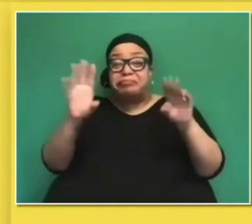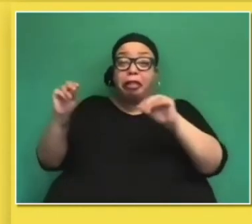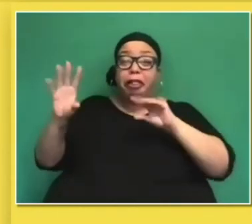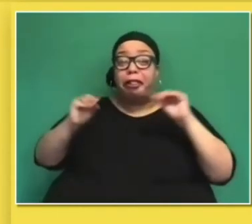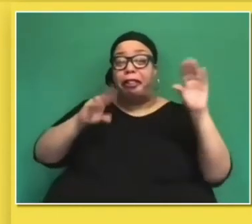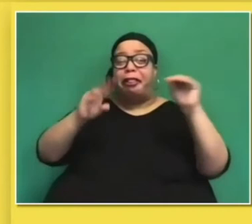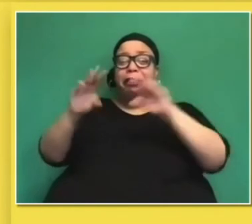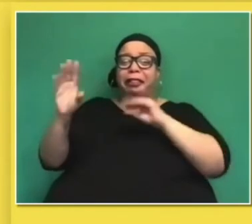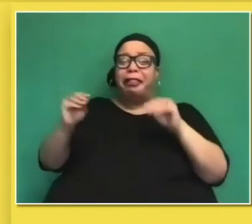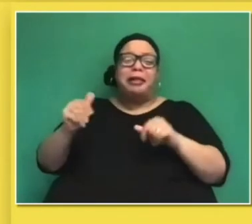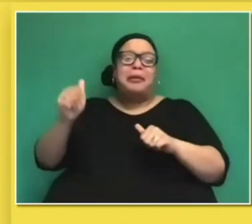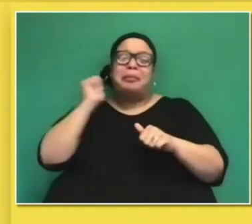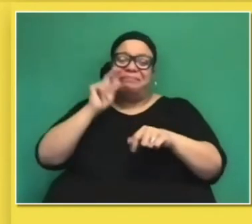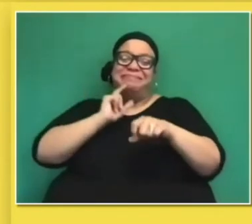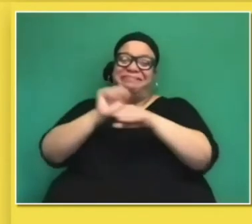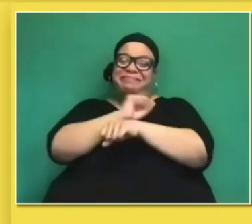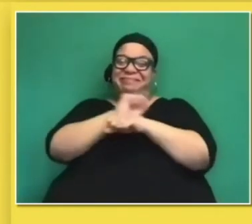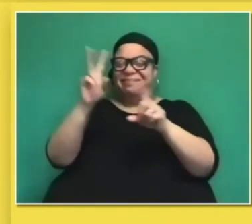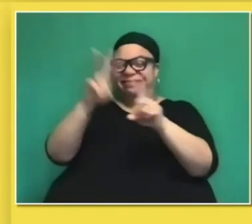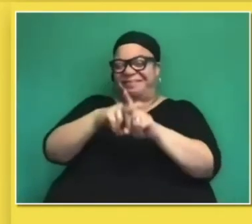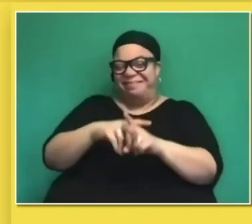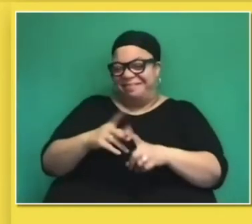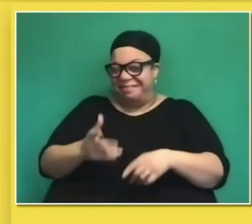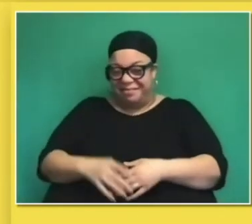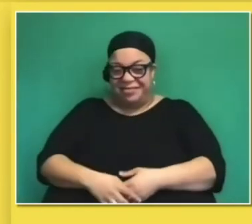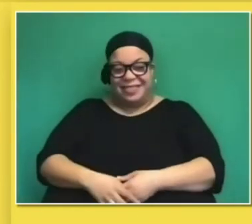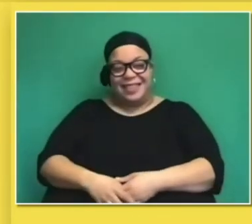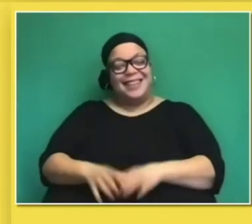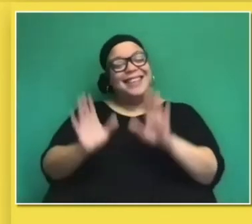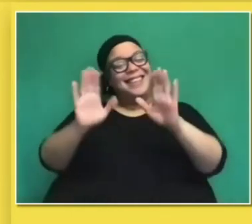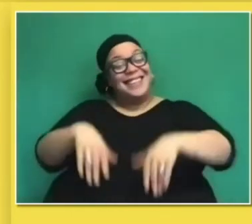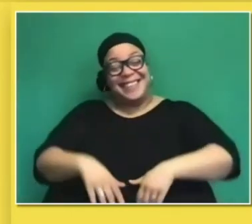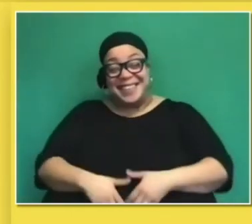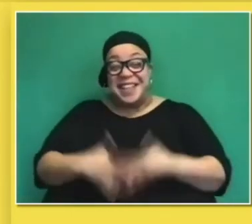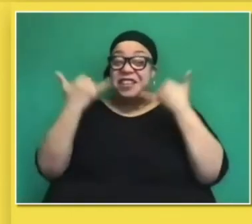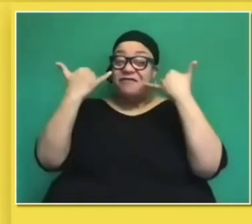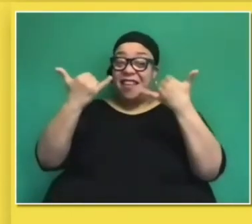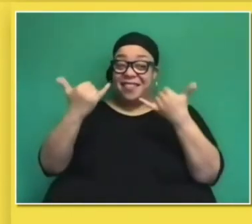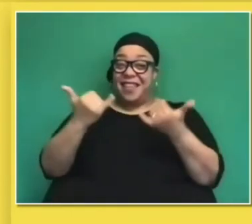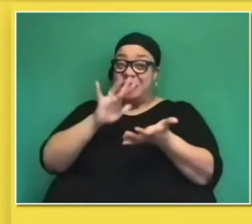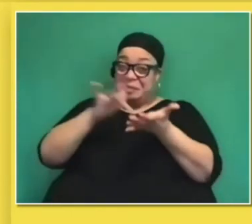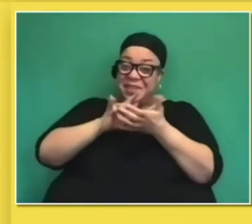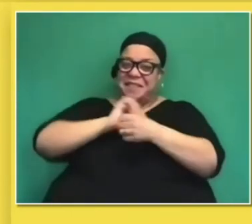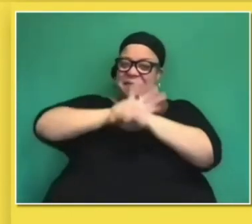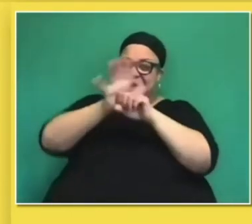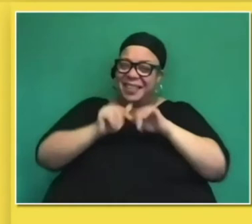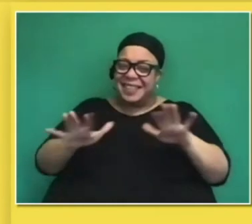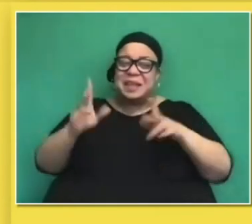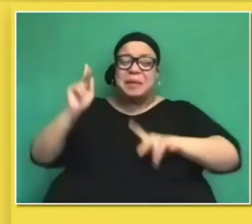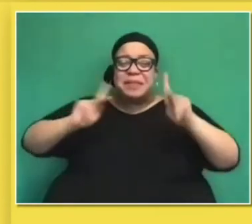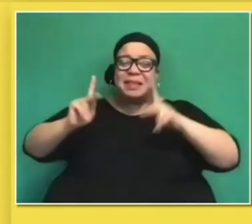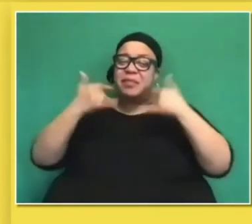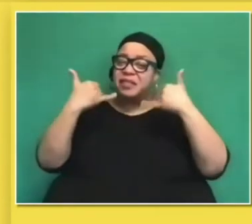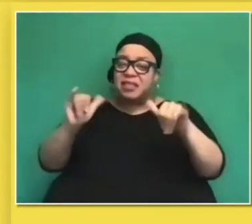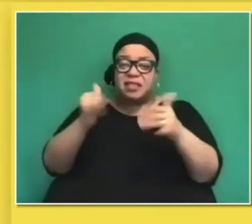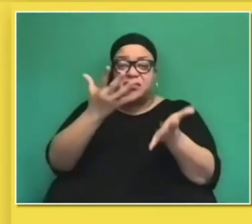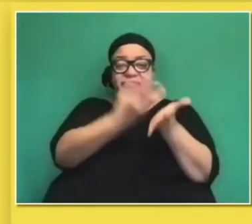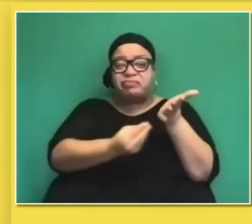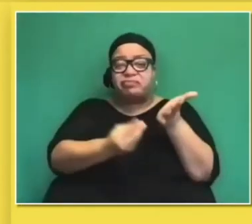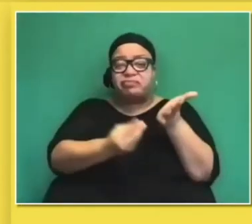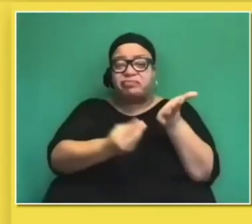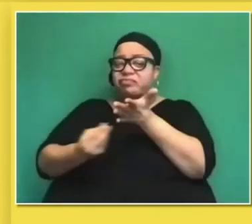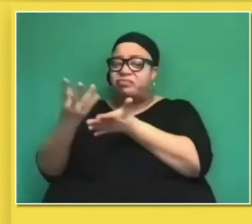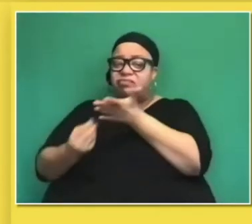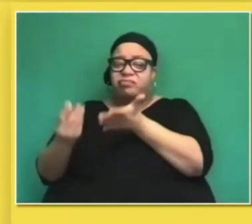We might not hear it right now because of the election, but people are dying, still dying, 1,000 a day dying. 100,000 getting